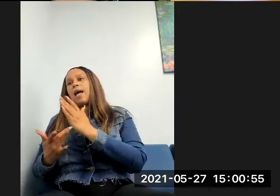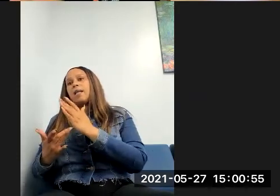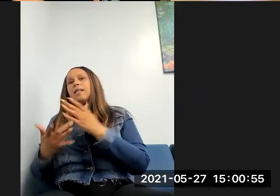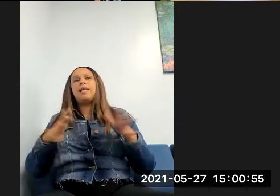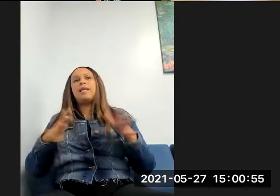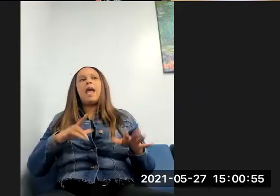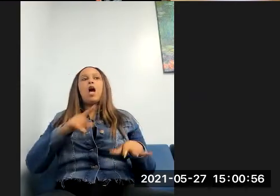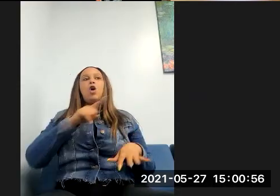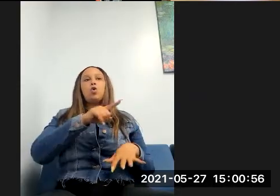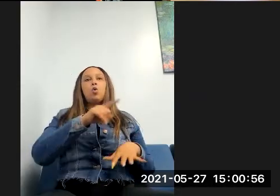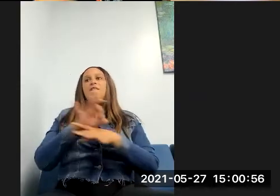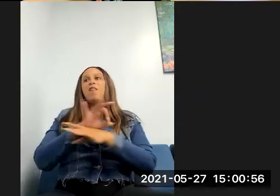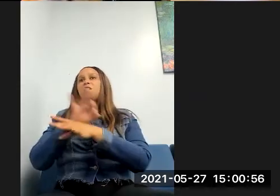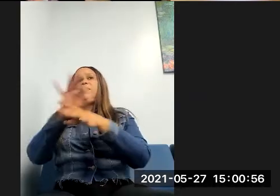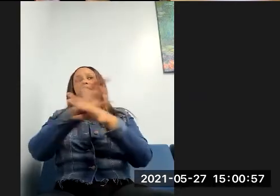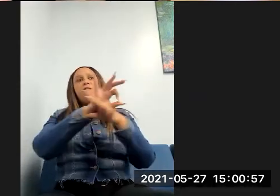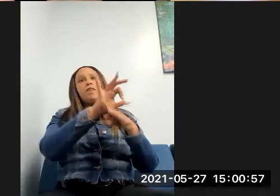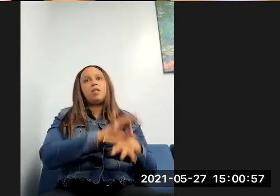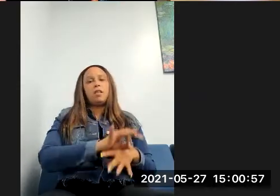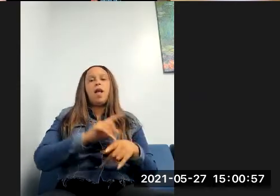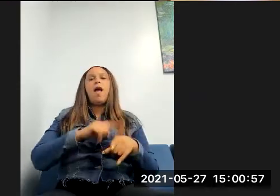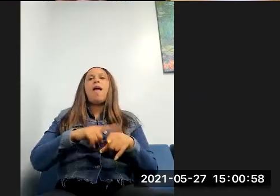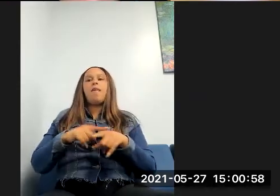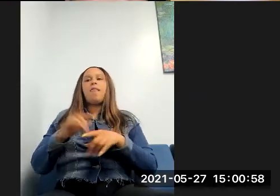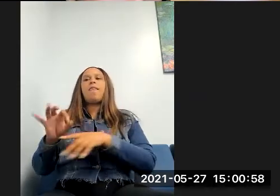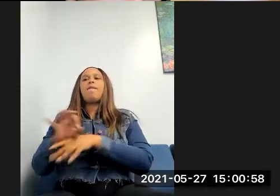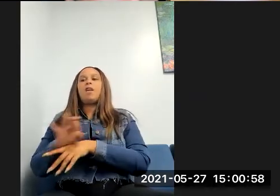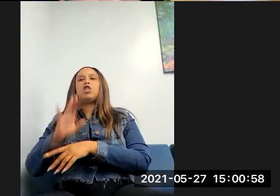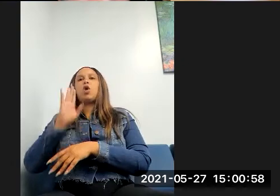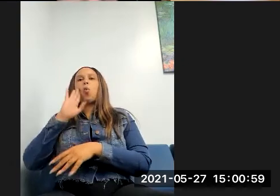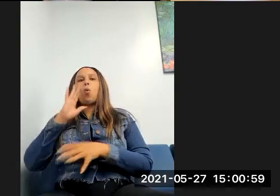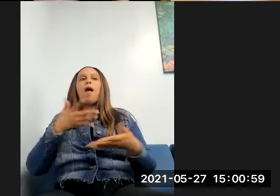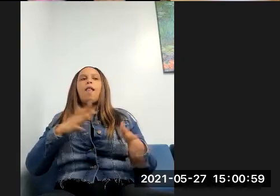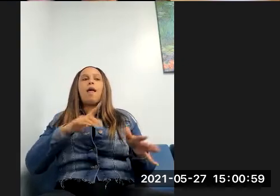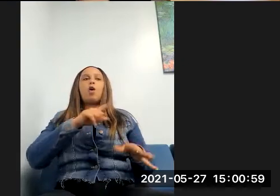function will then allow for participation.